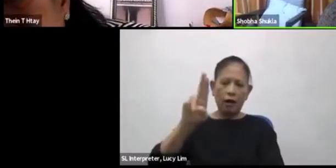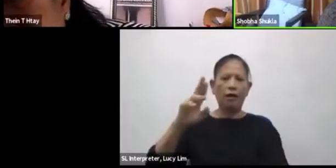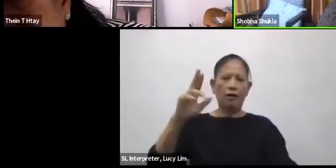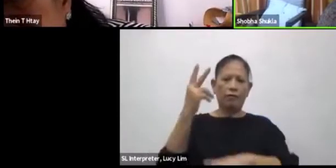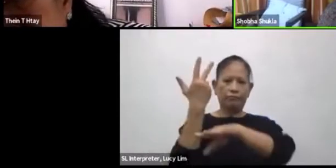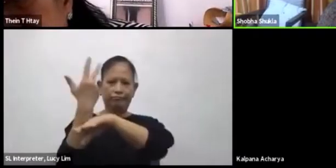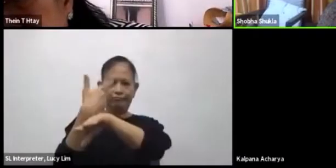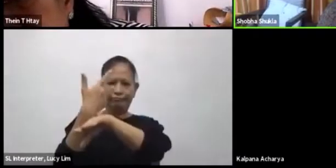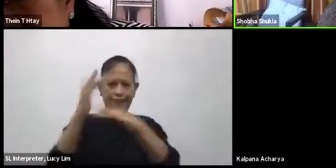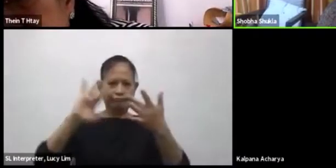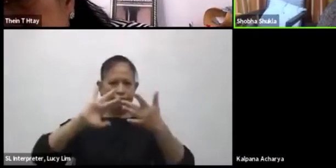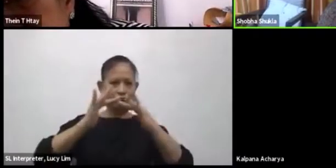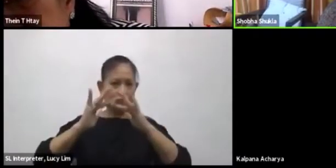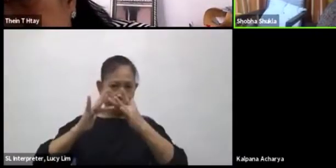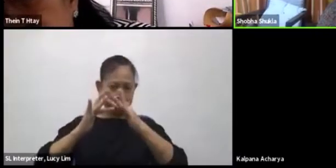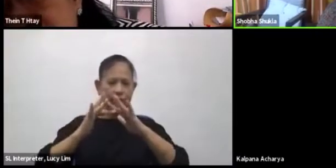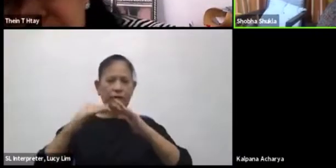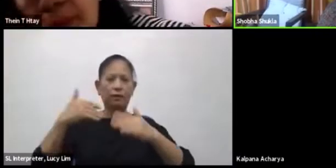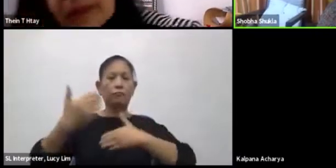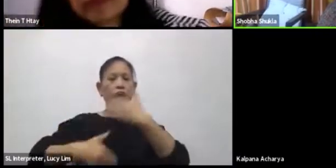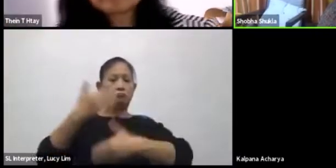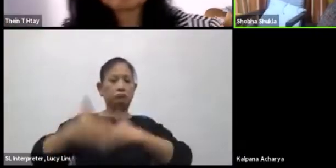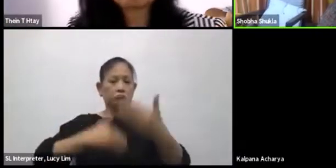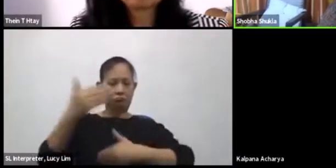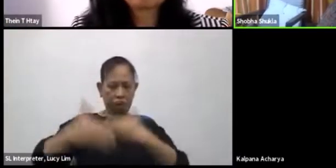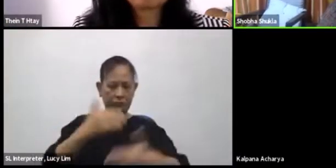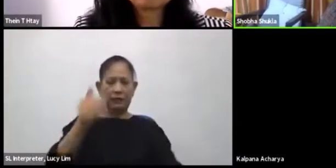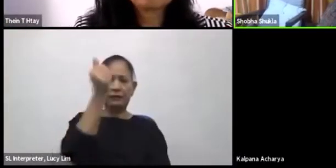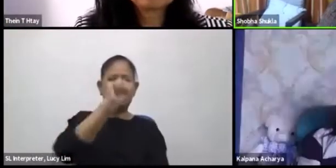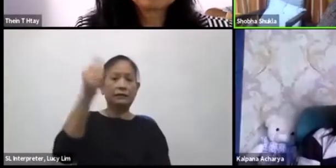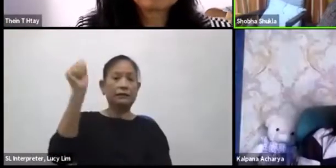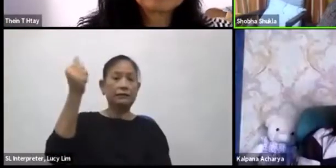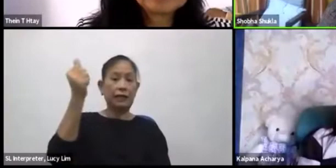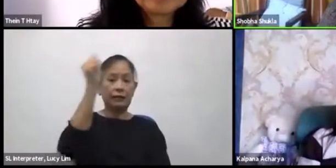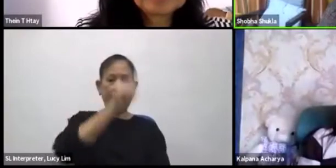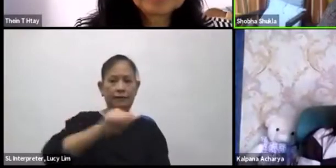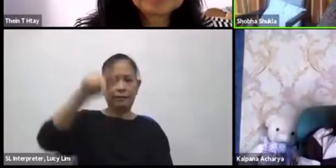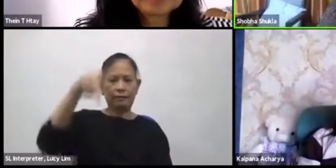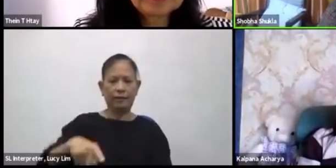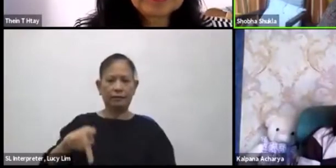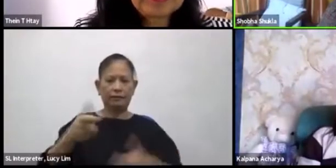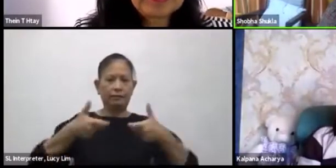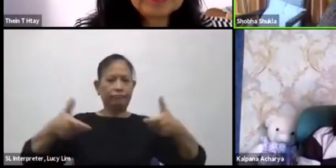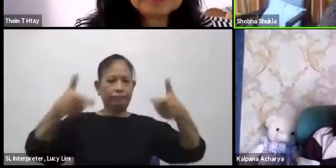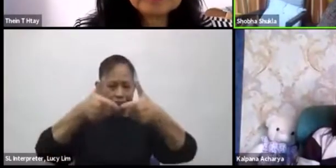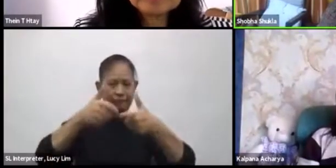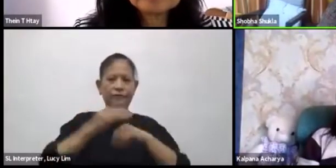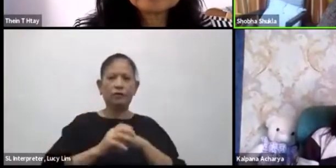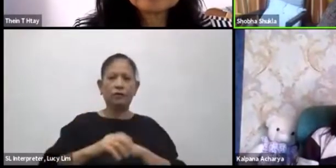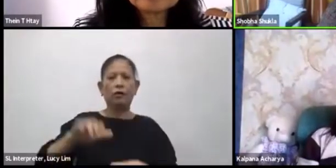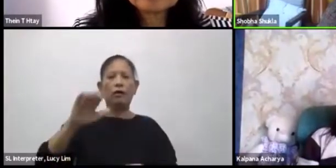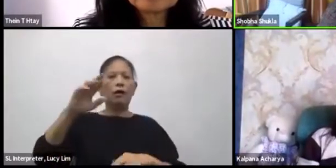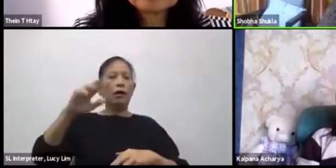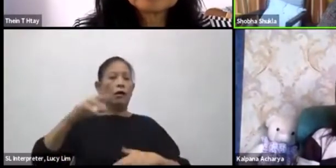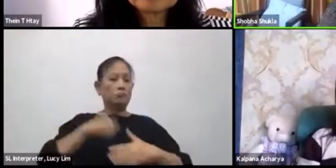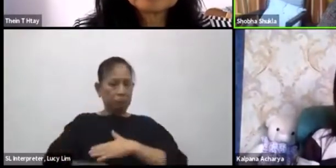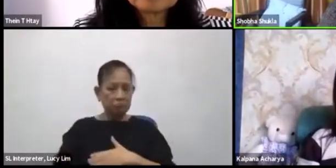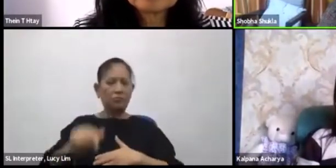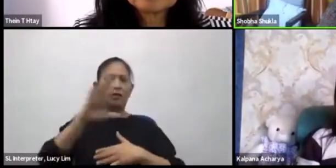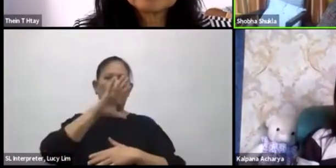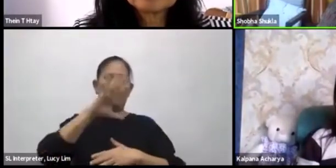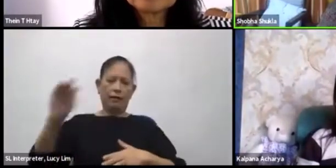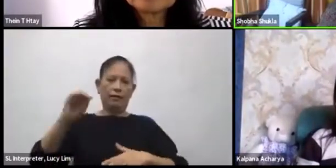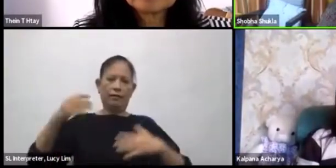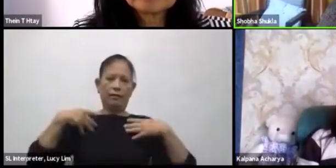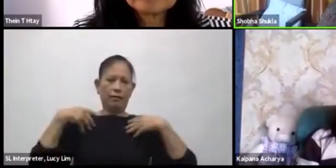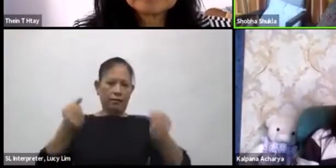ongoing virtual series of the 10th Asia-Pacific Conference on Reproductive and Sexual Health and Rights.